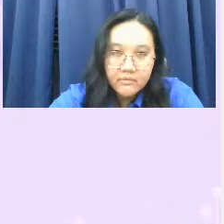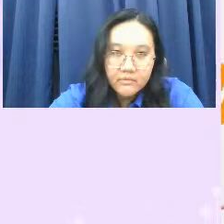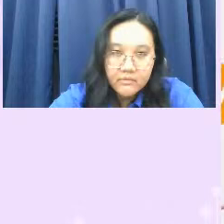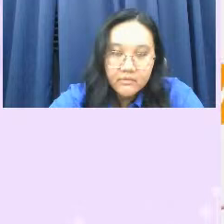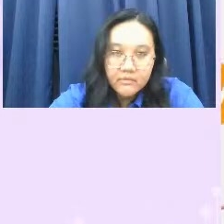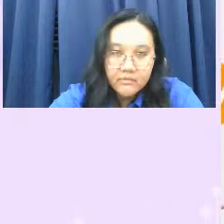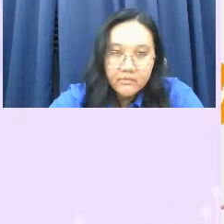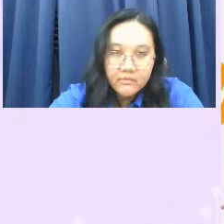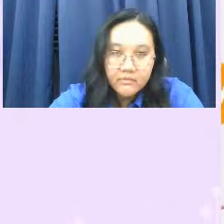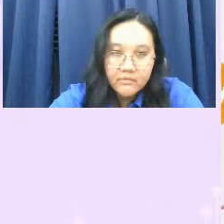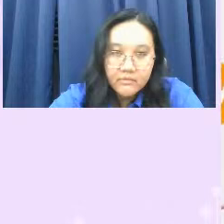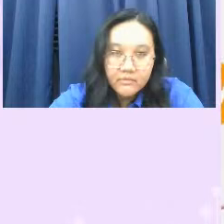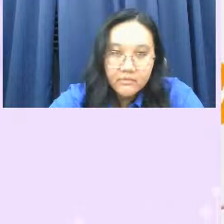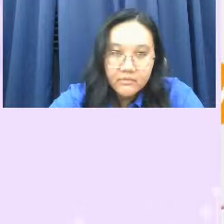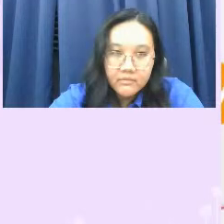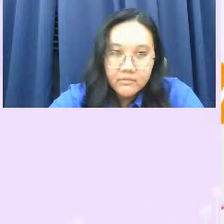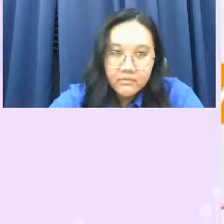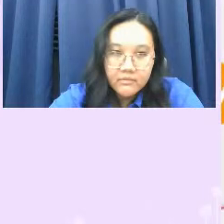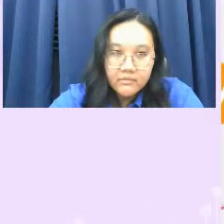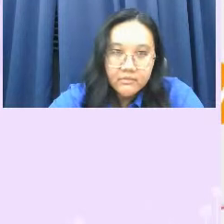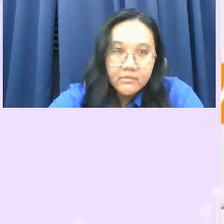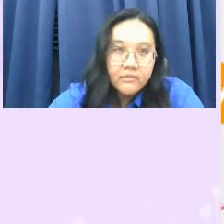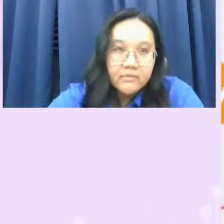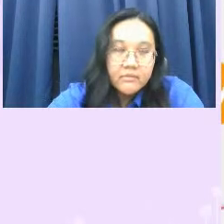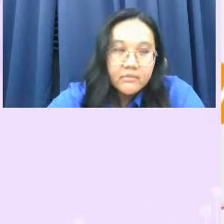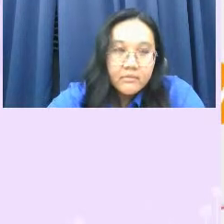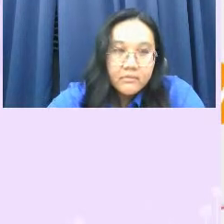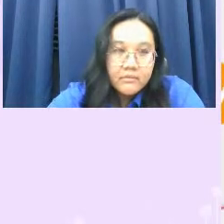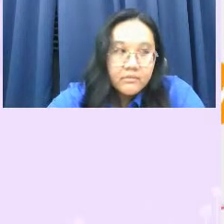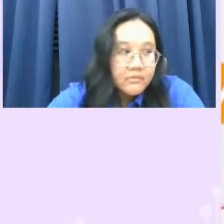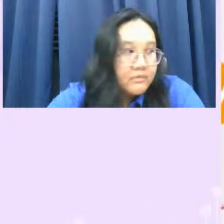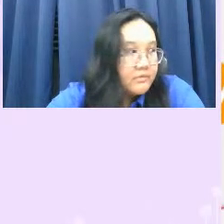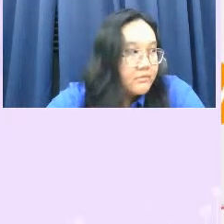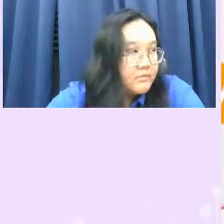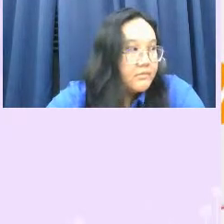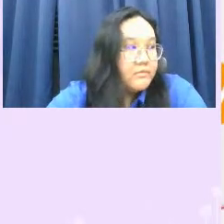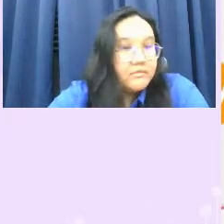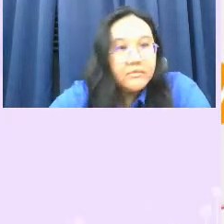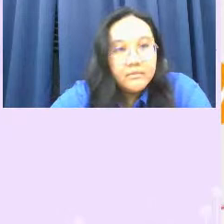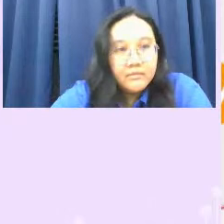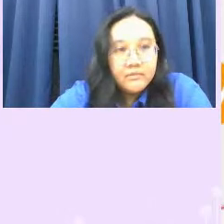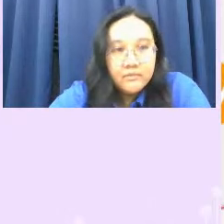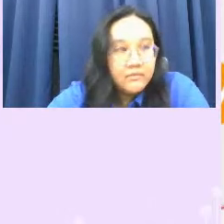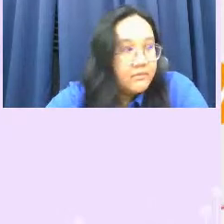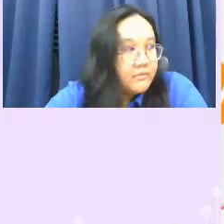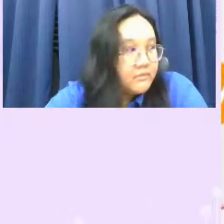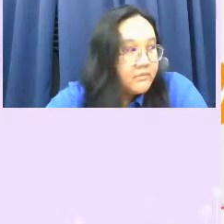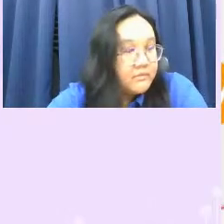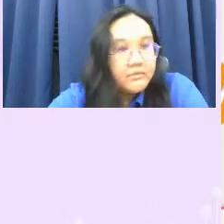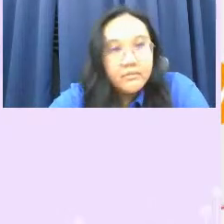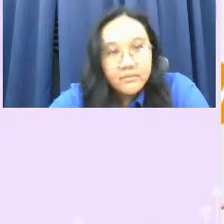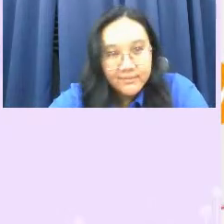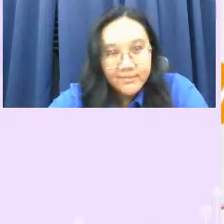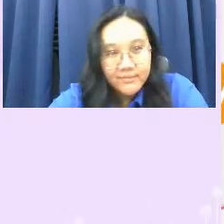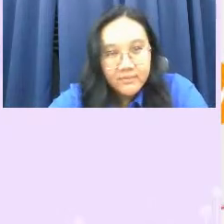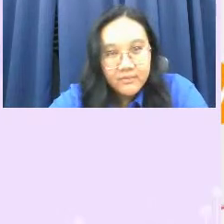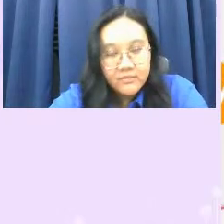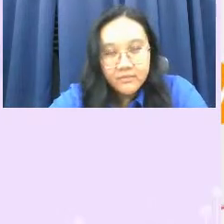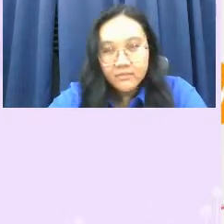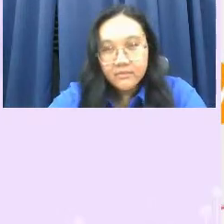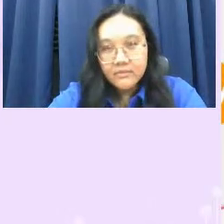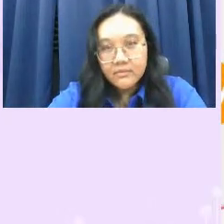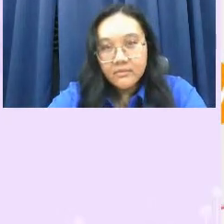The TESDA online program is a web-based platform that offers free, massive, open online courses for the technical education and